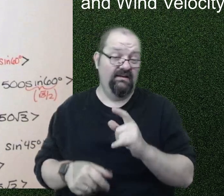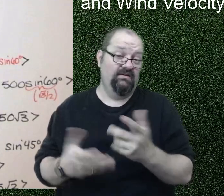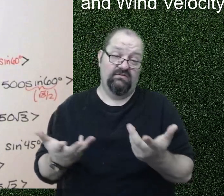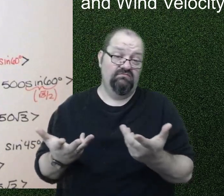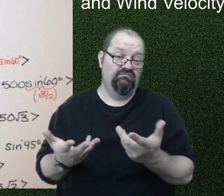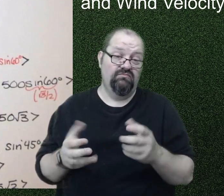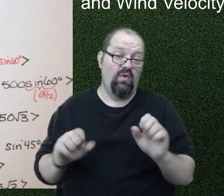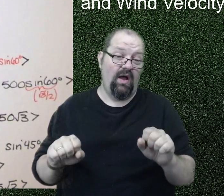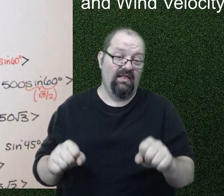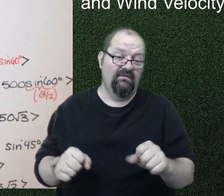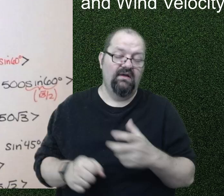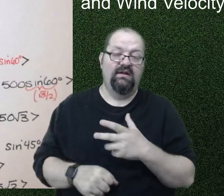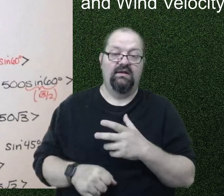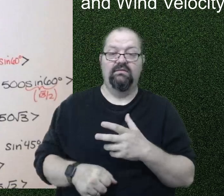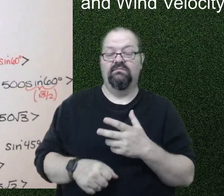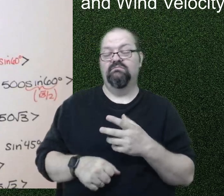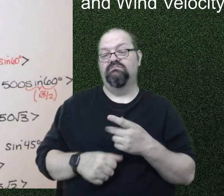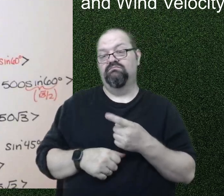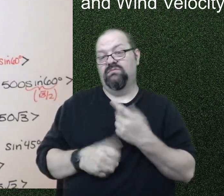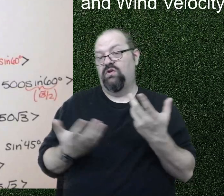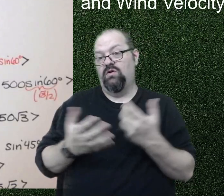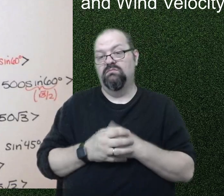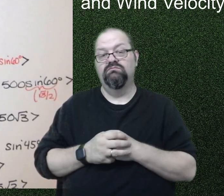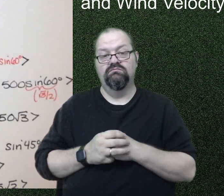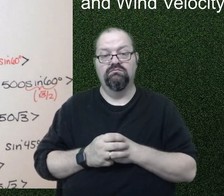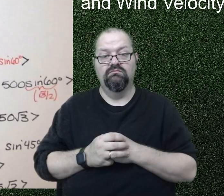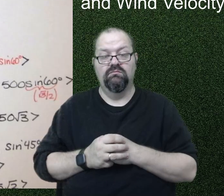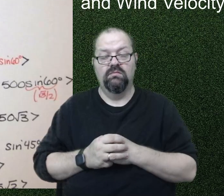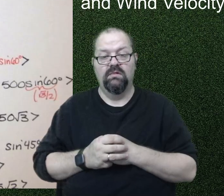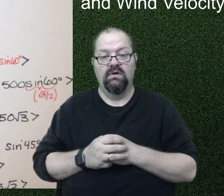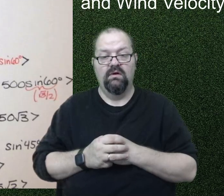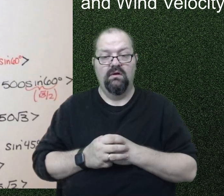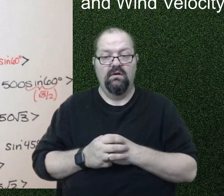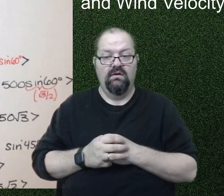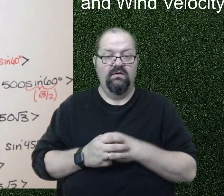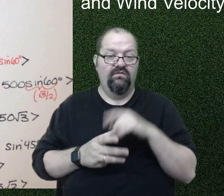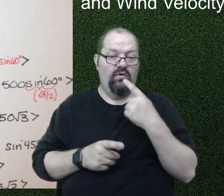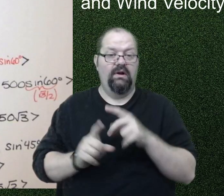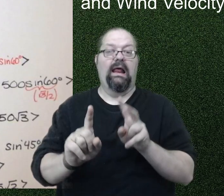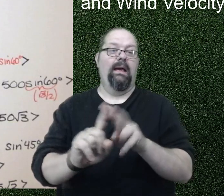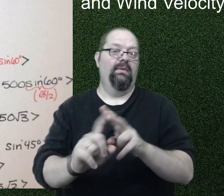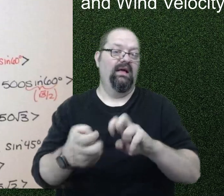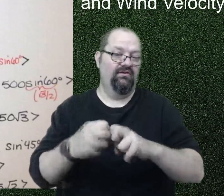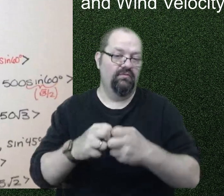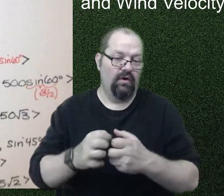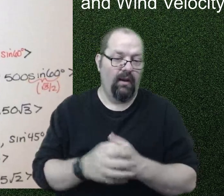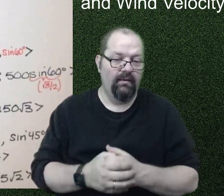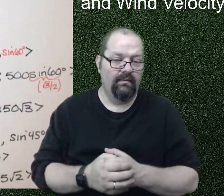and possible as an application problem